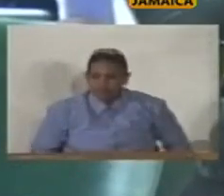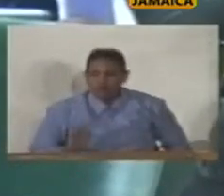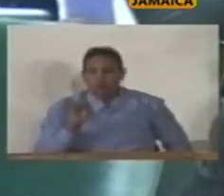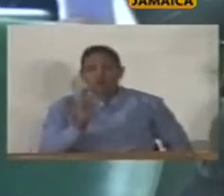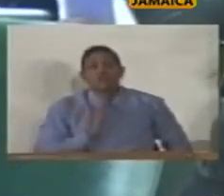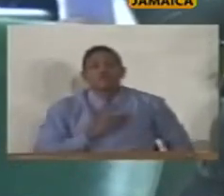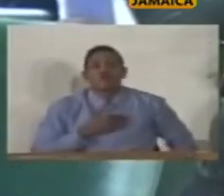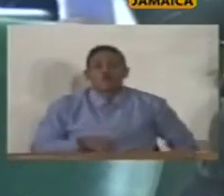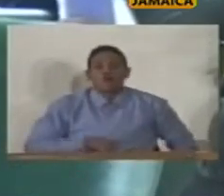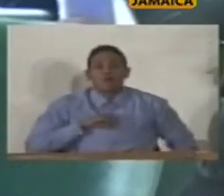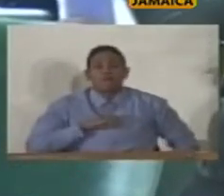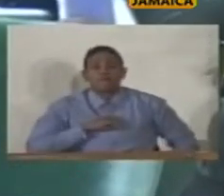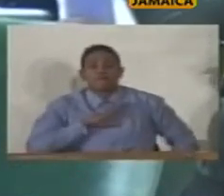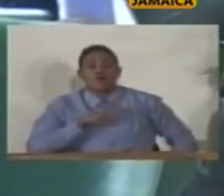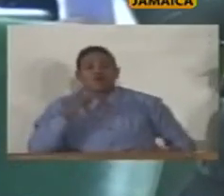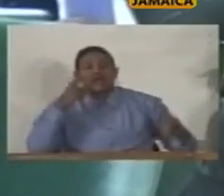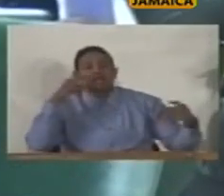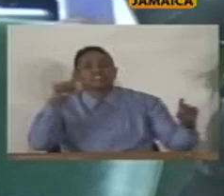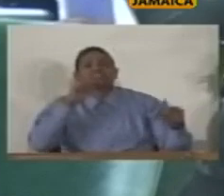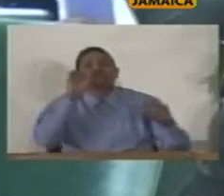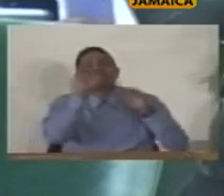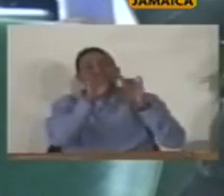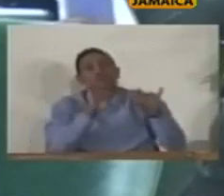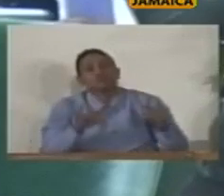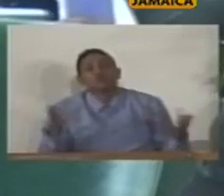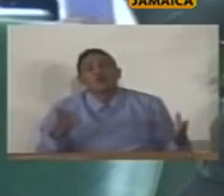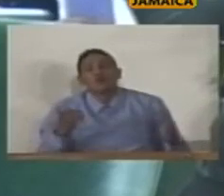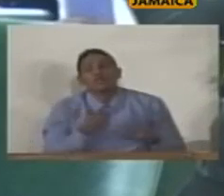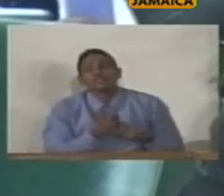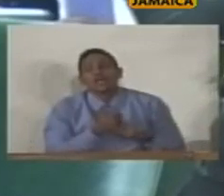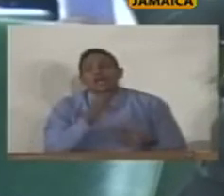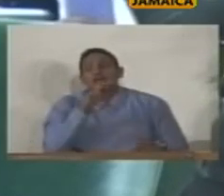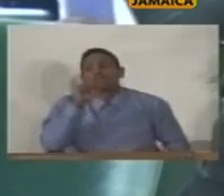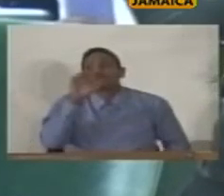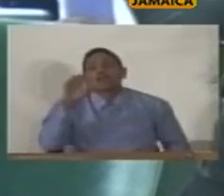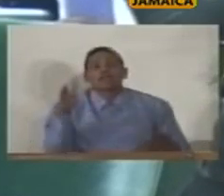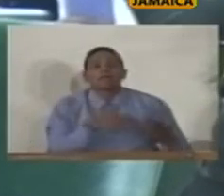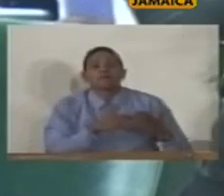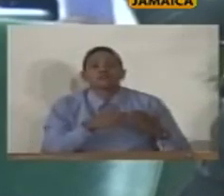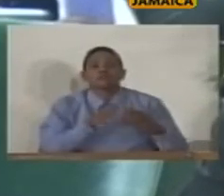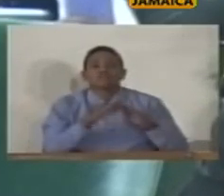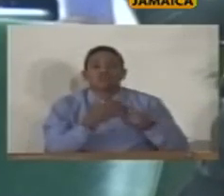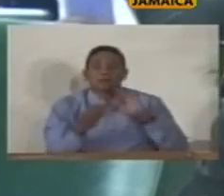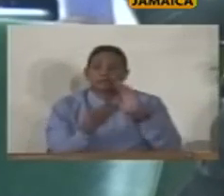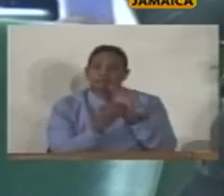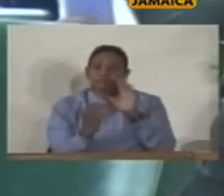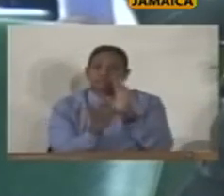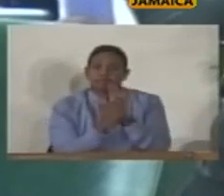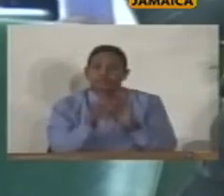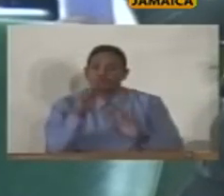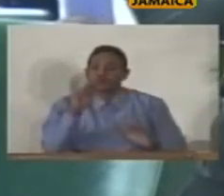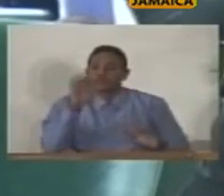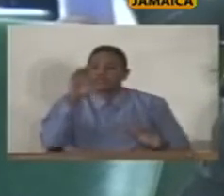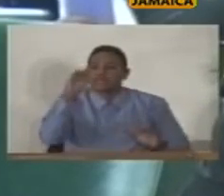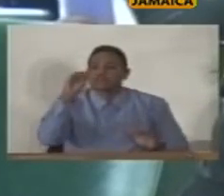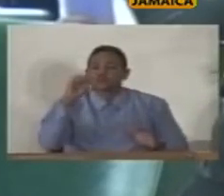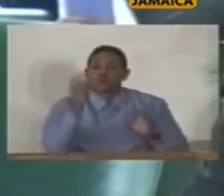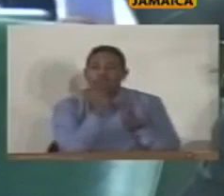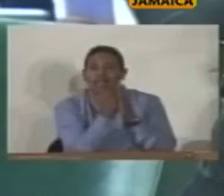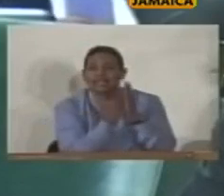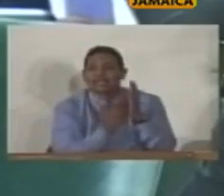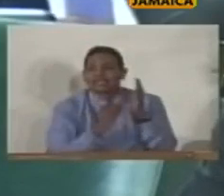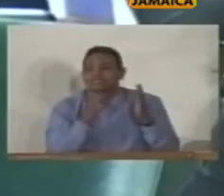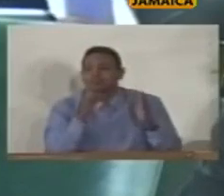proudest achievements was the inscription of the reggae music of Jamaica to the UNESCO representative list of